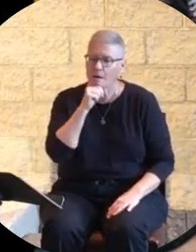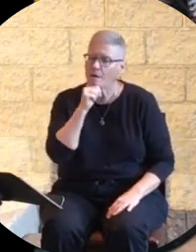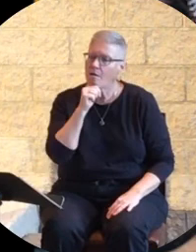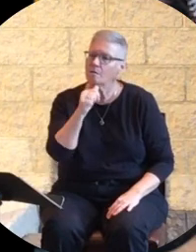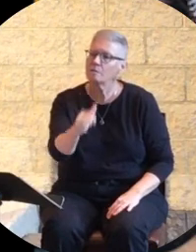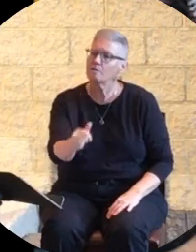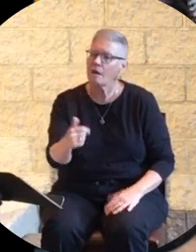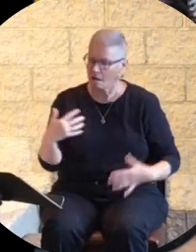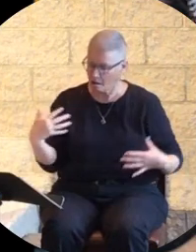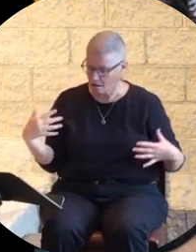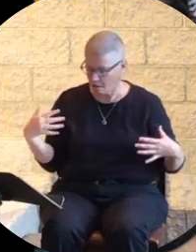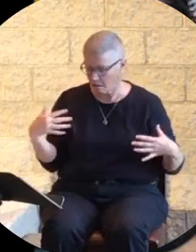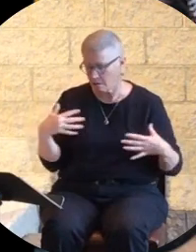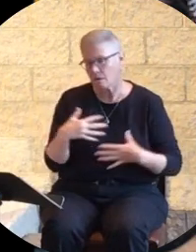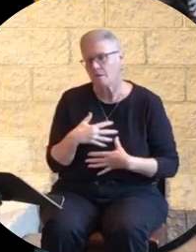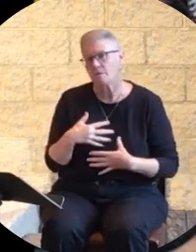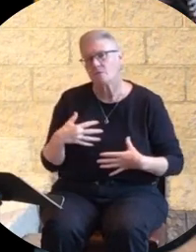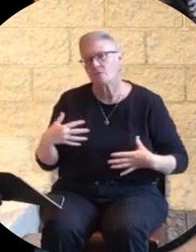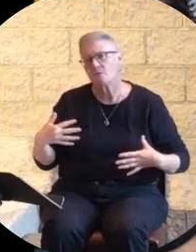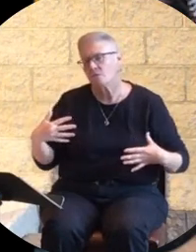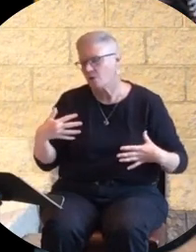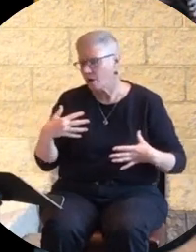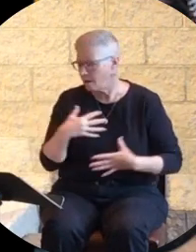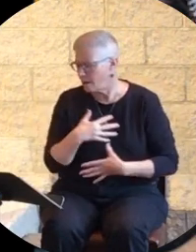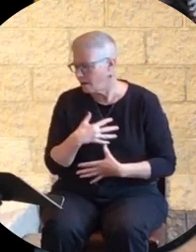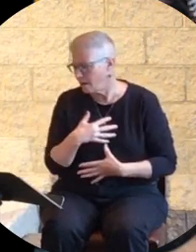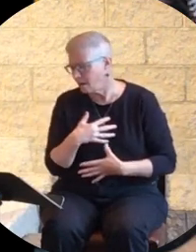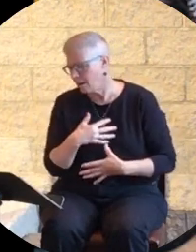afraid. We are not